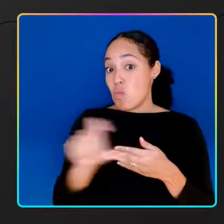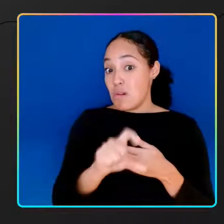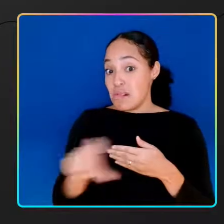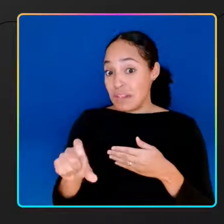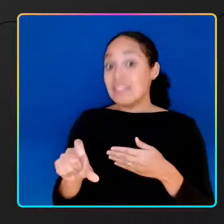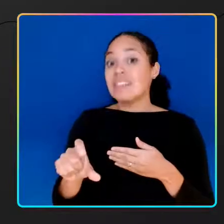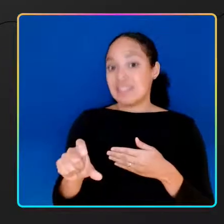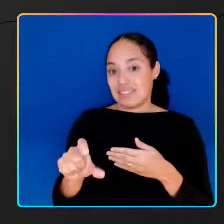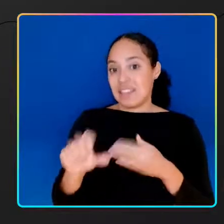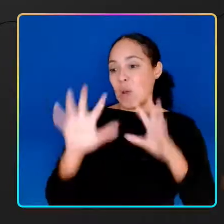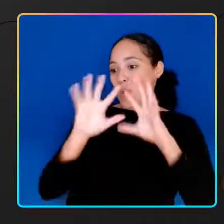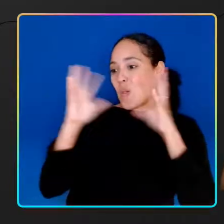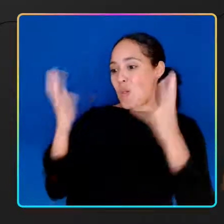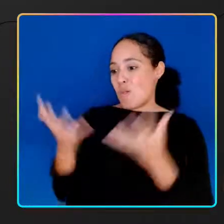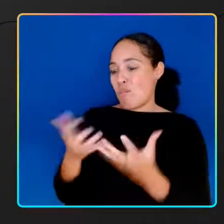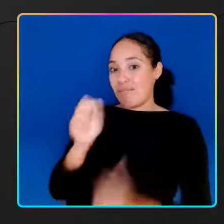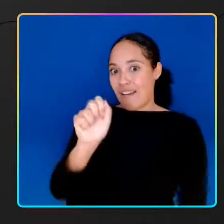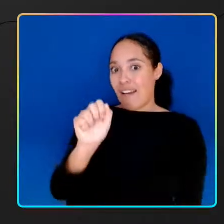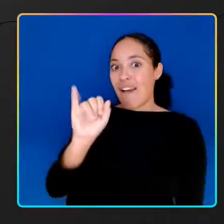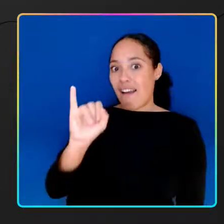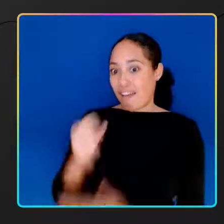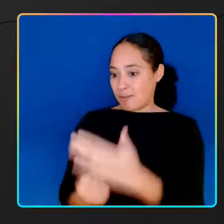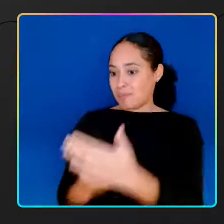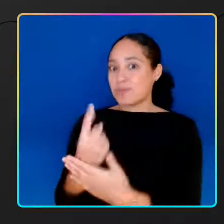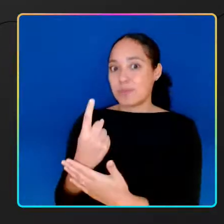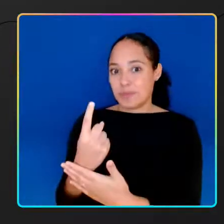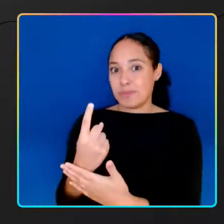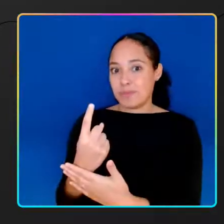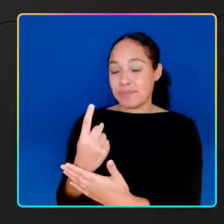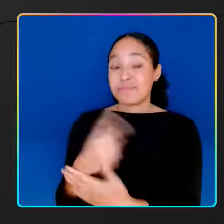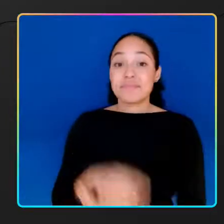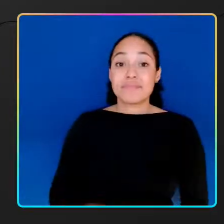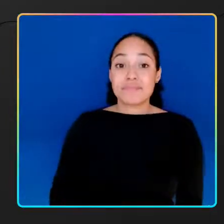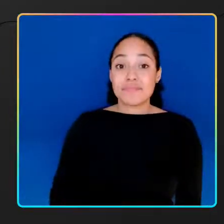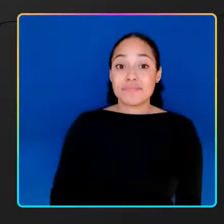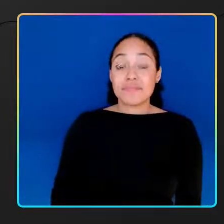you want to join the cafe, do come join us,